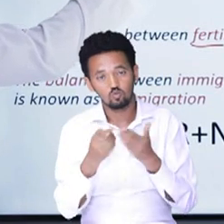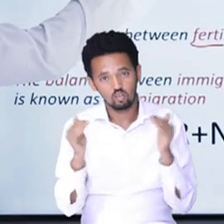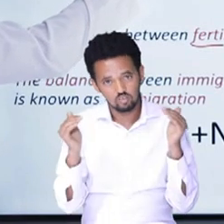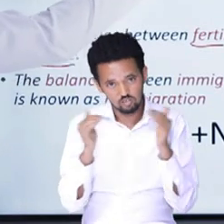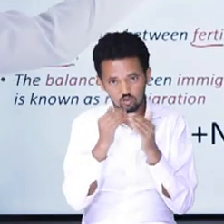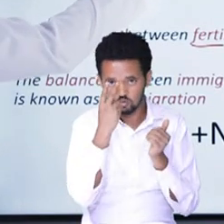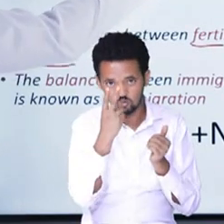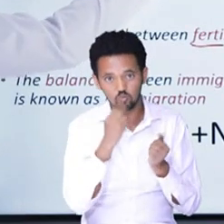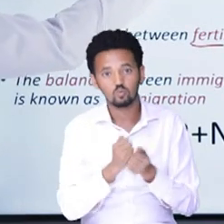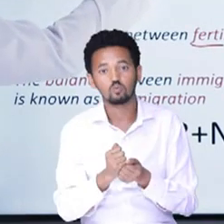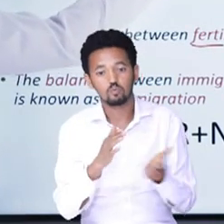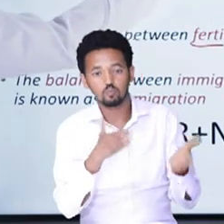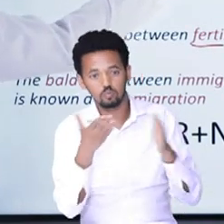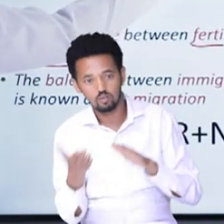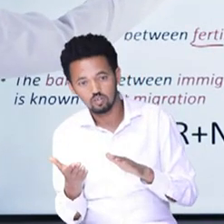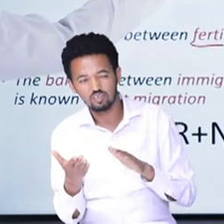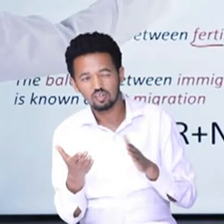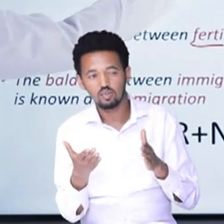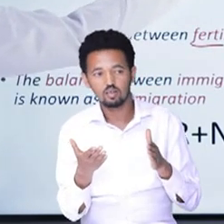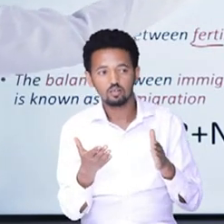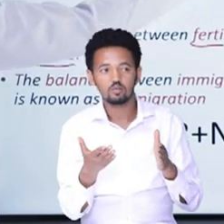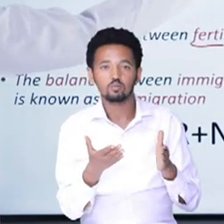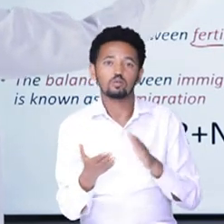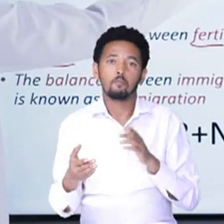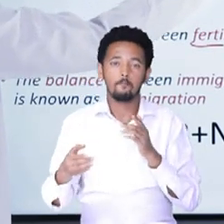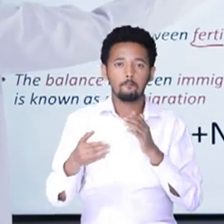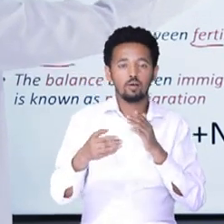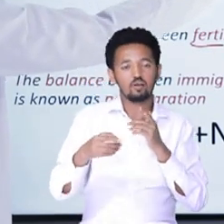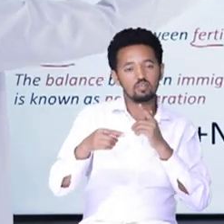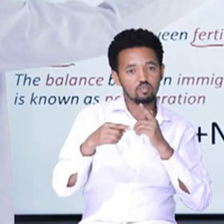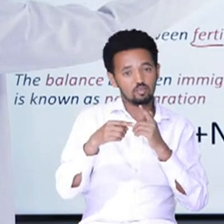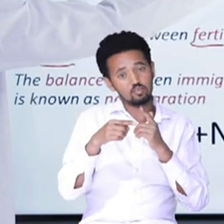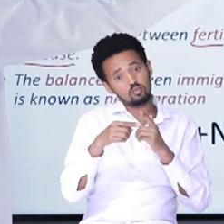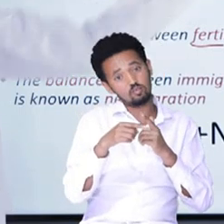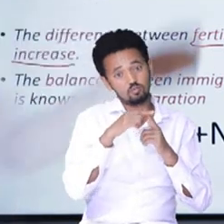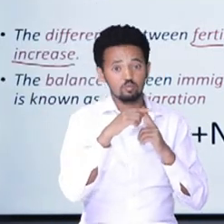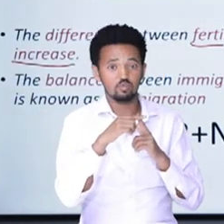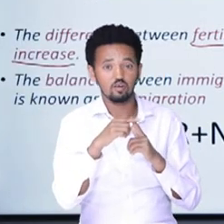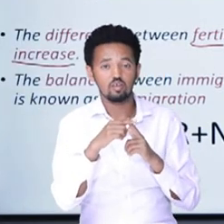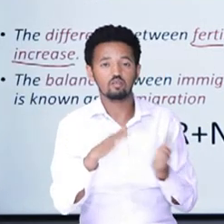equals to birth rate minus death rate.